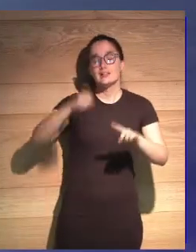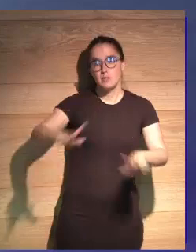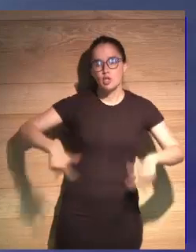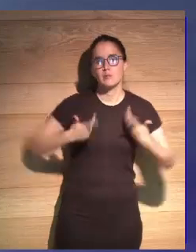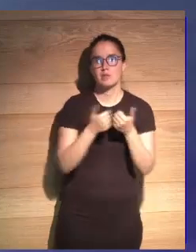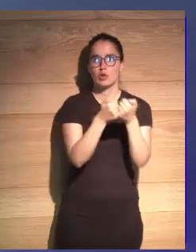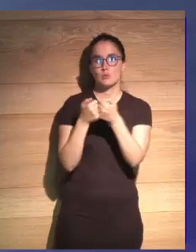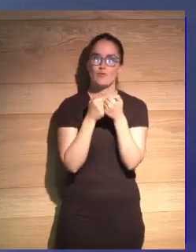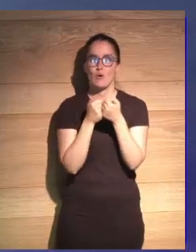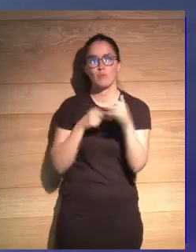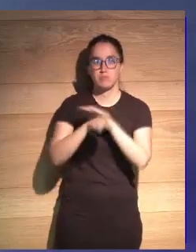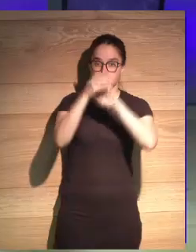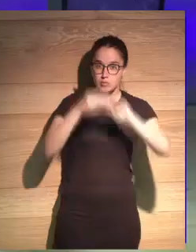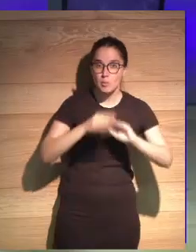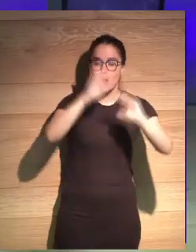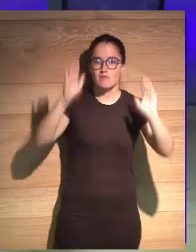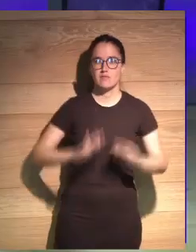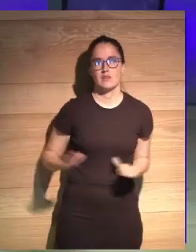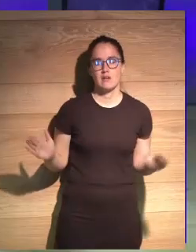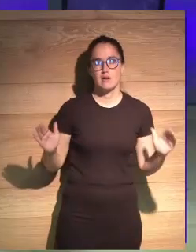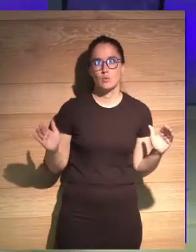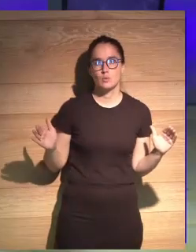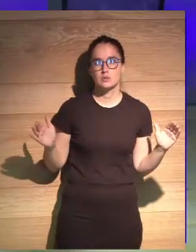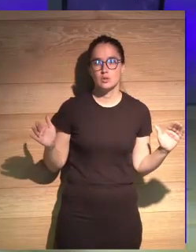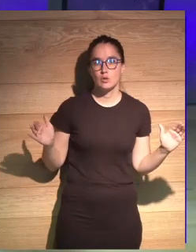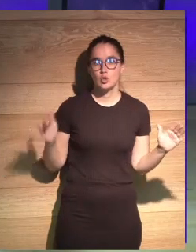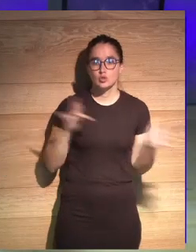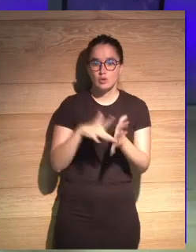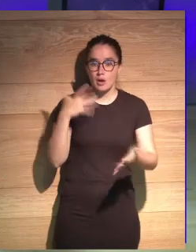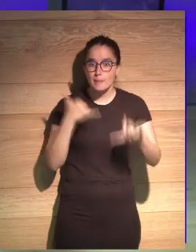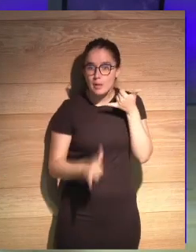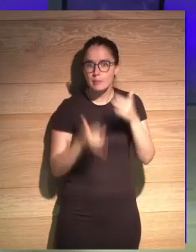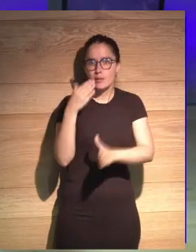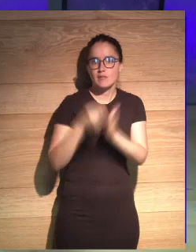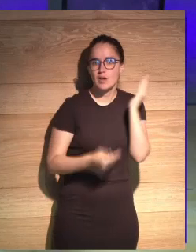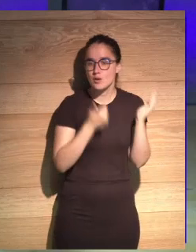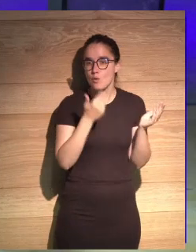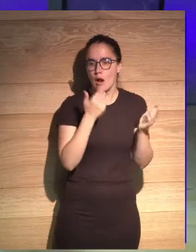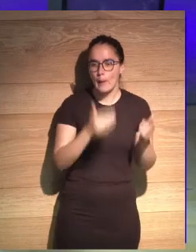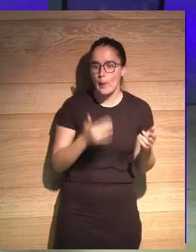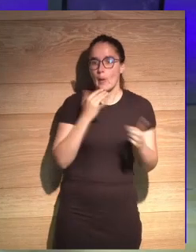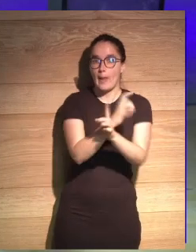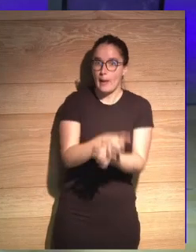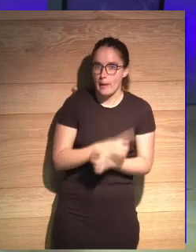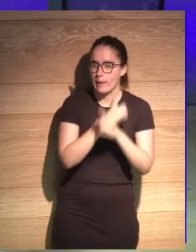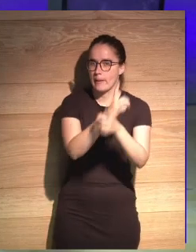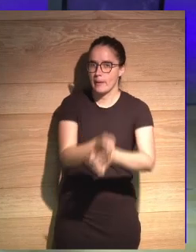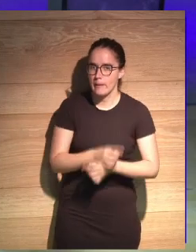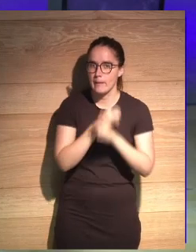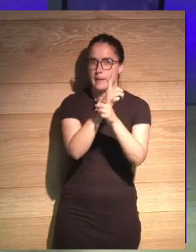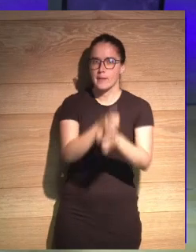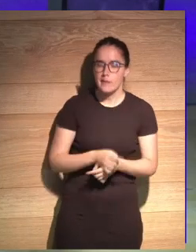to fight for success, and this can also be developed with video games, because if there is a failure,